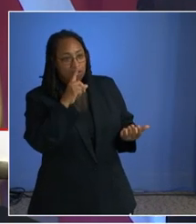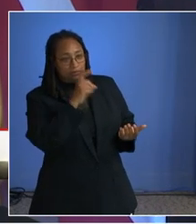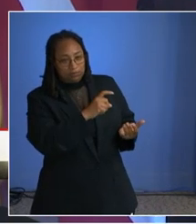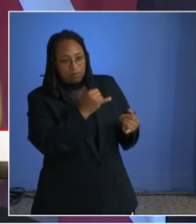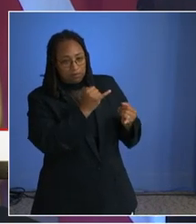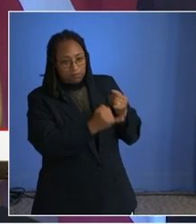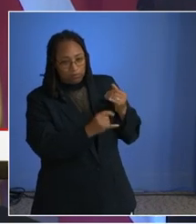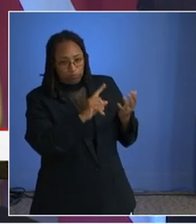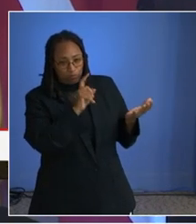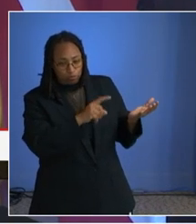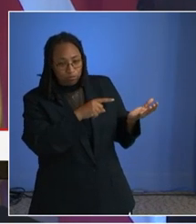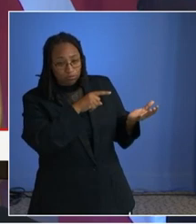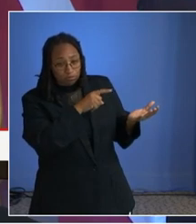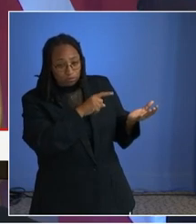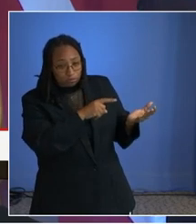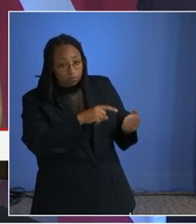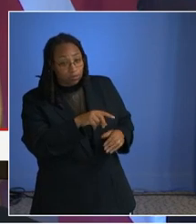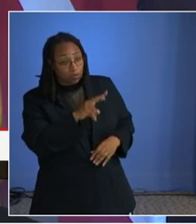your mayor's order.